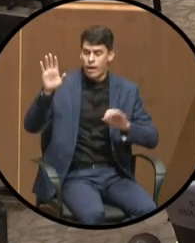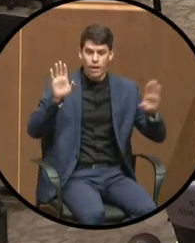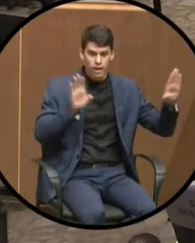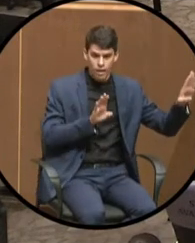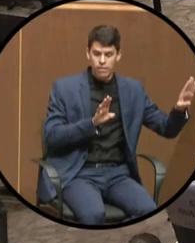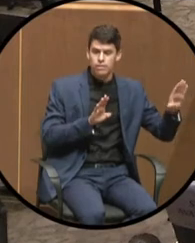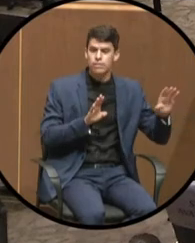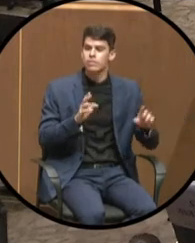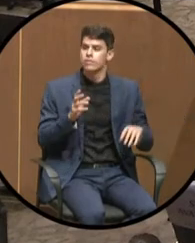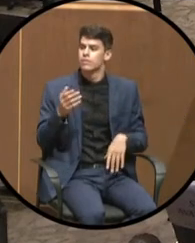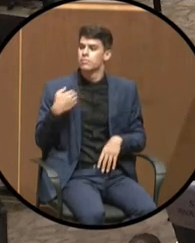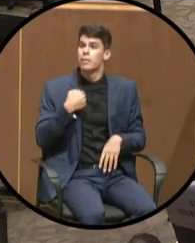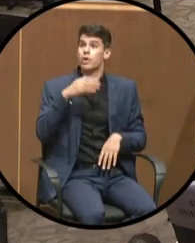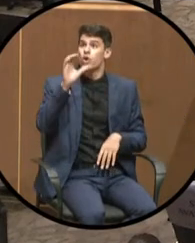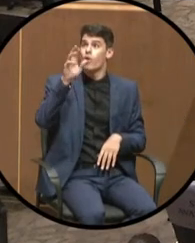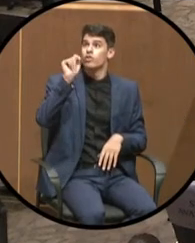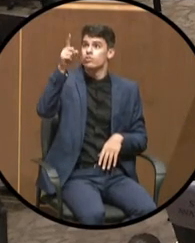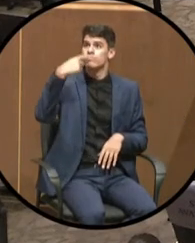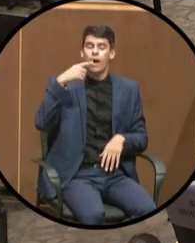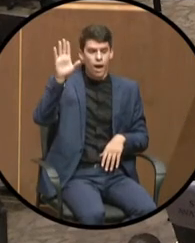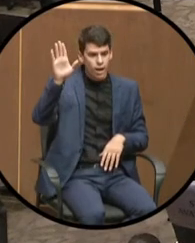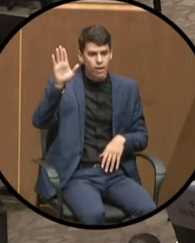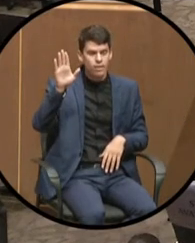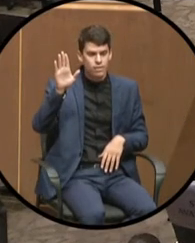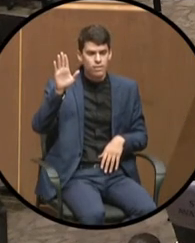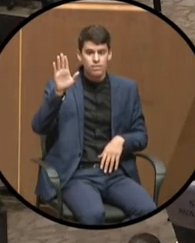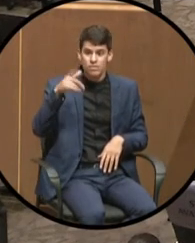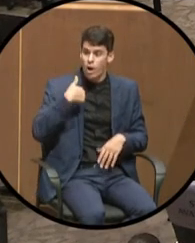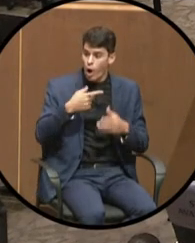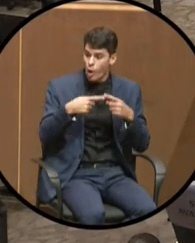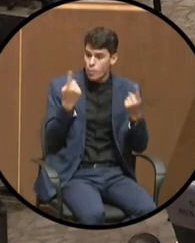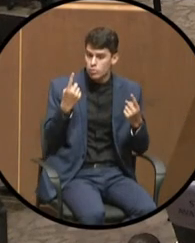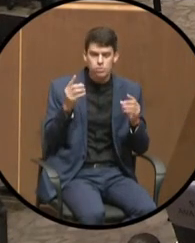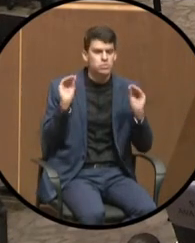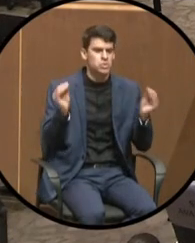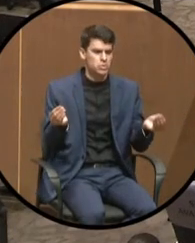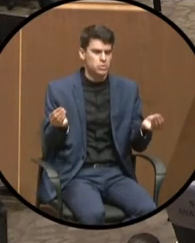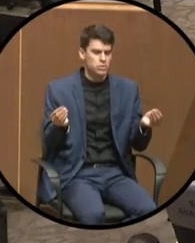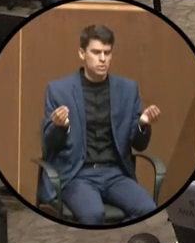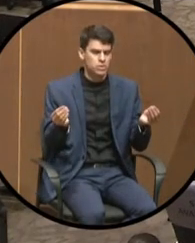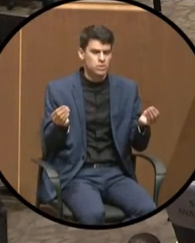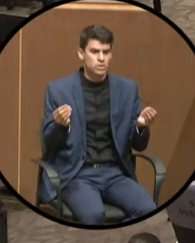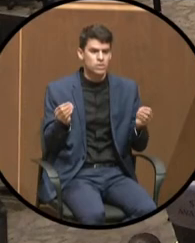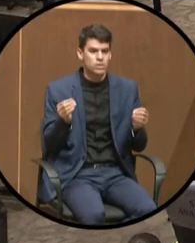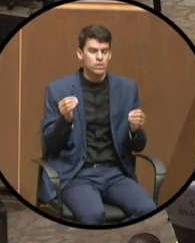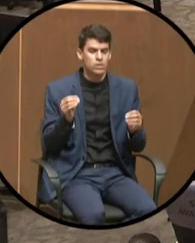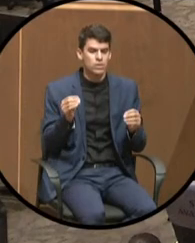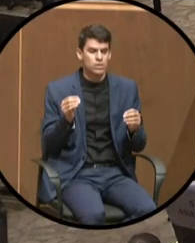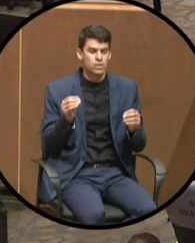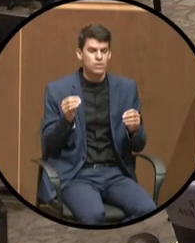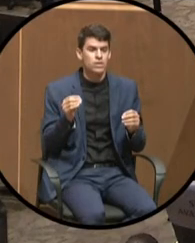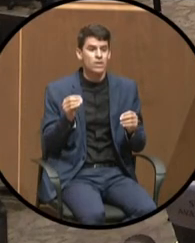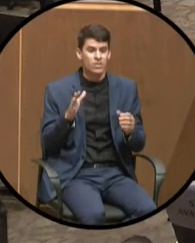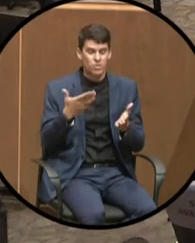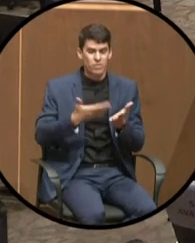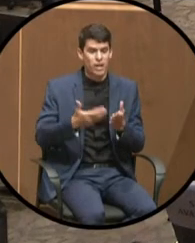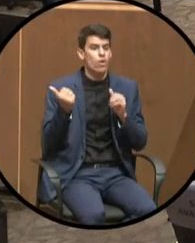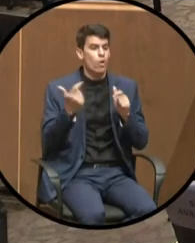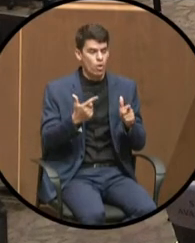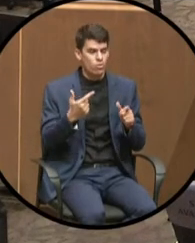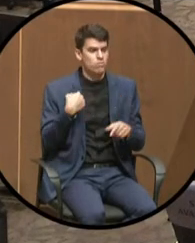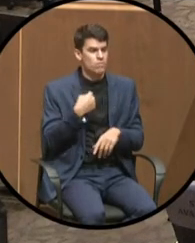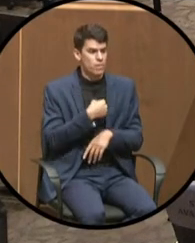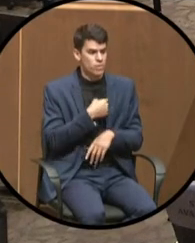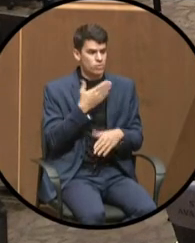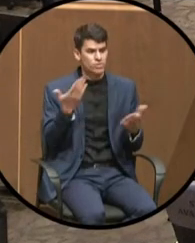Cobert? Aye, Chair. All opposed? Nay. Okay, let the record reflect that all members